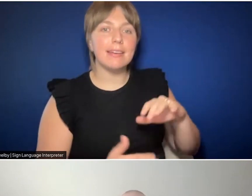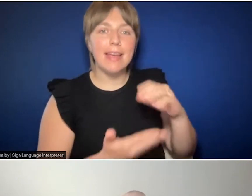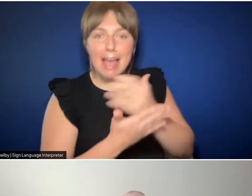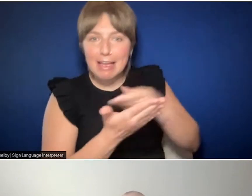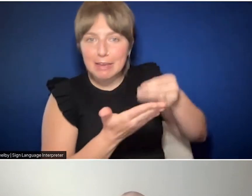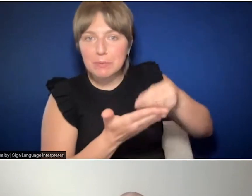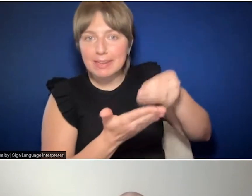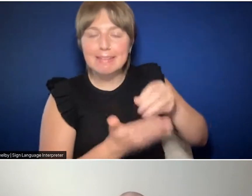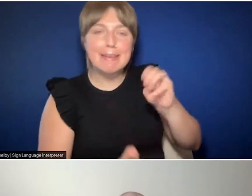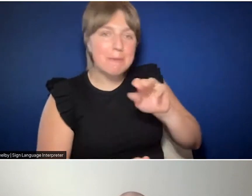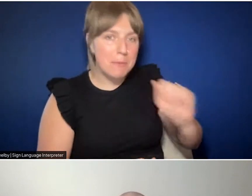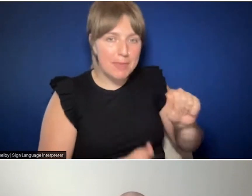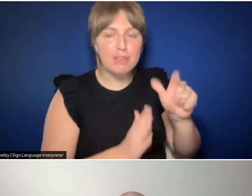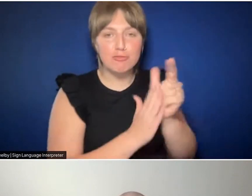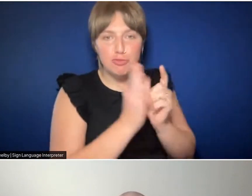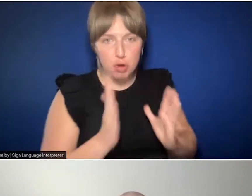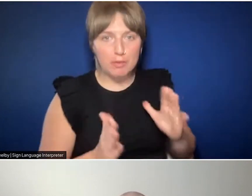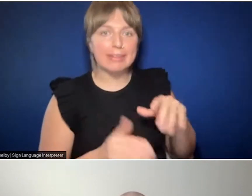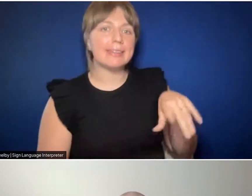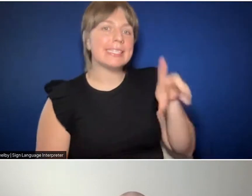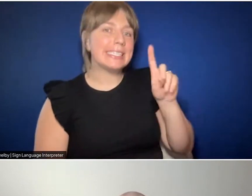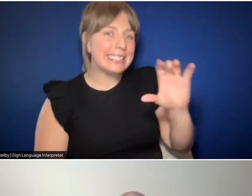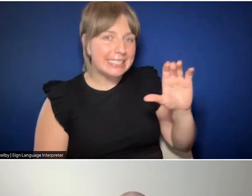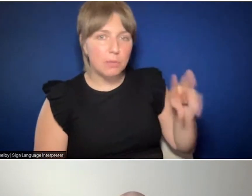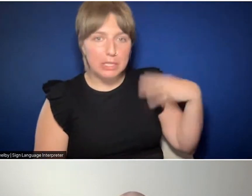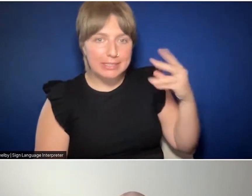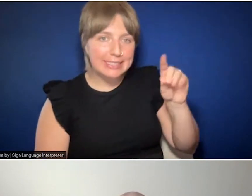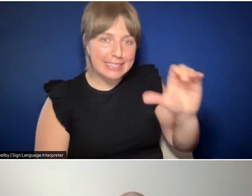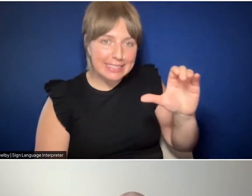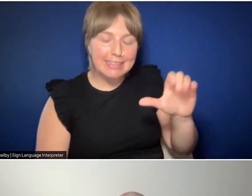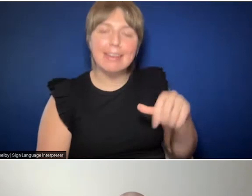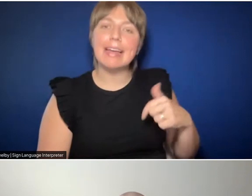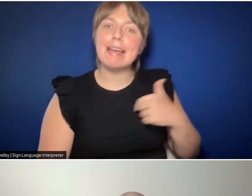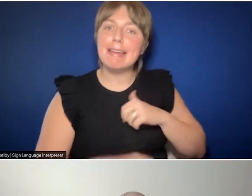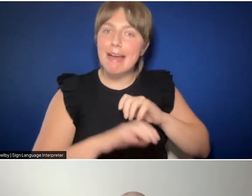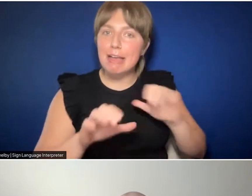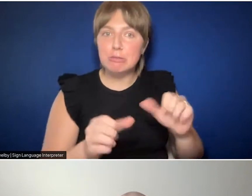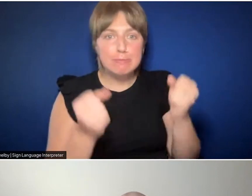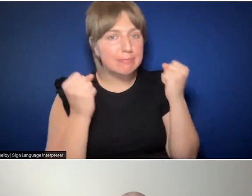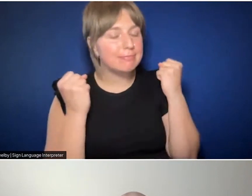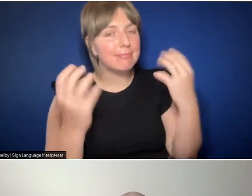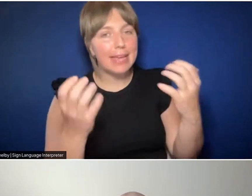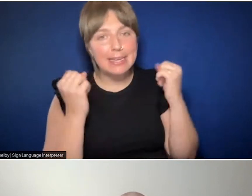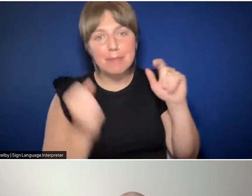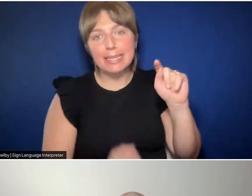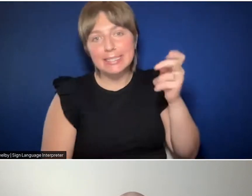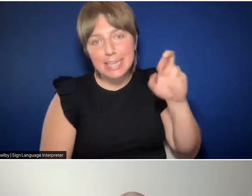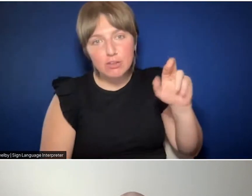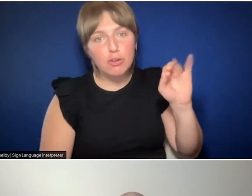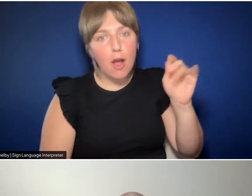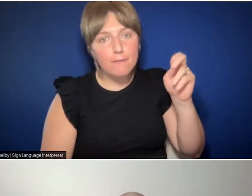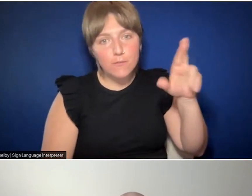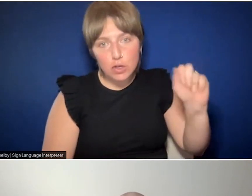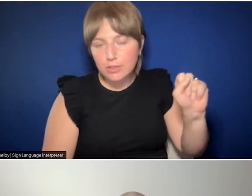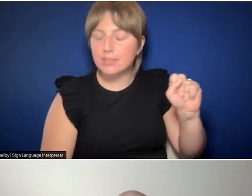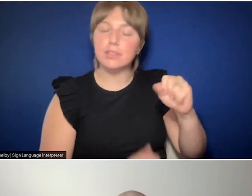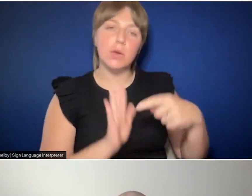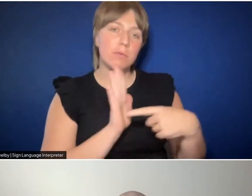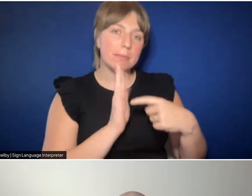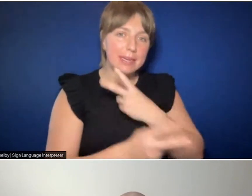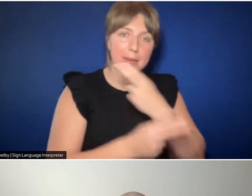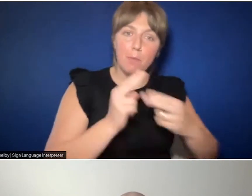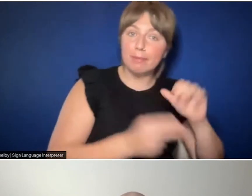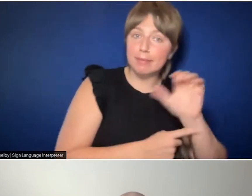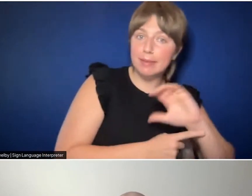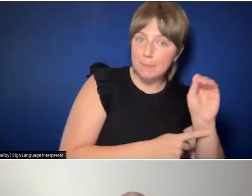Goodwin Proctor in DC and do lots and lots of tender offers representing both companies